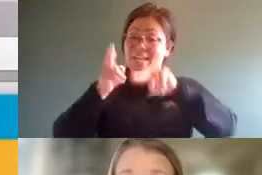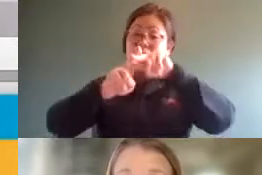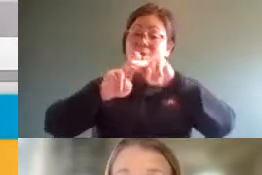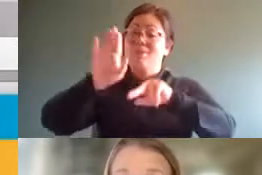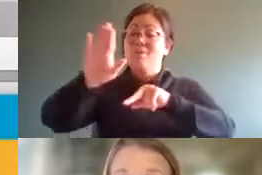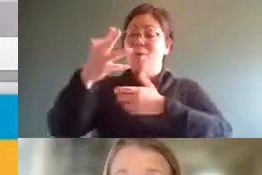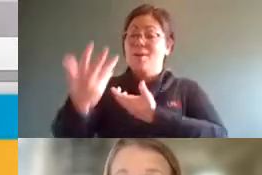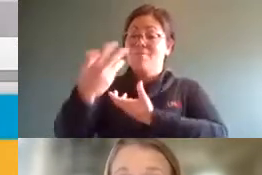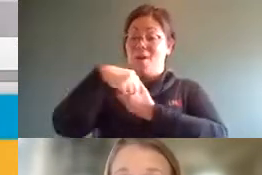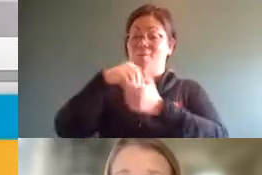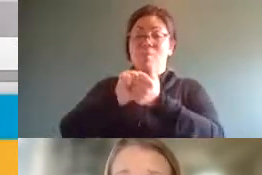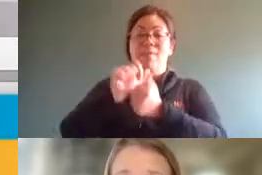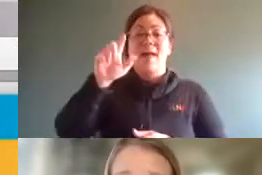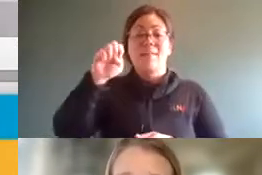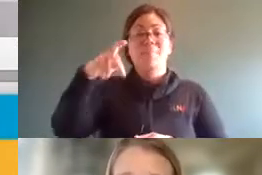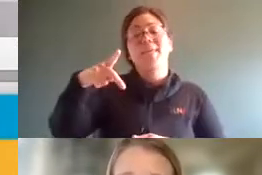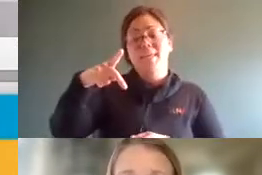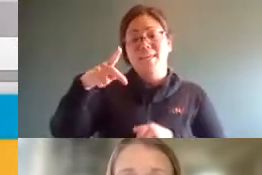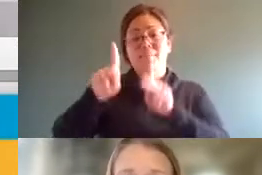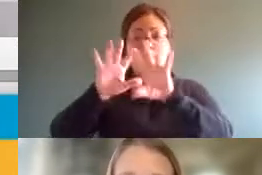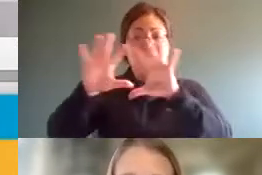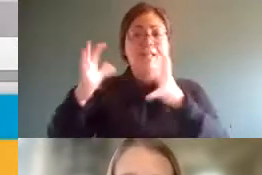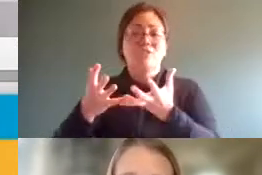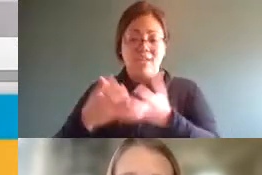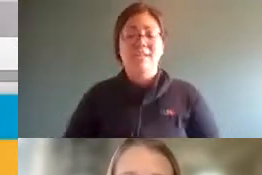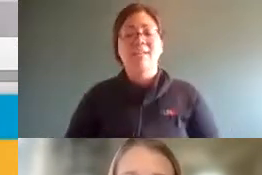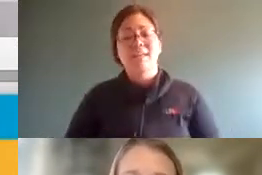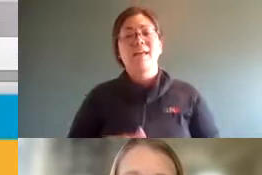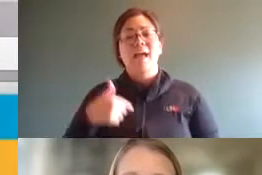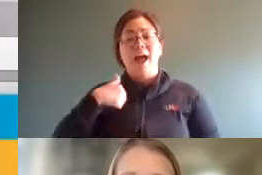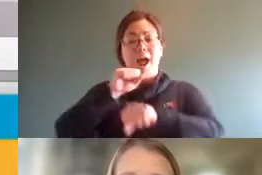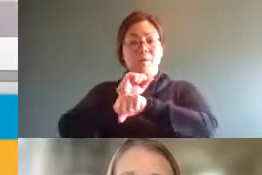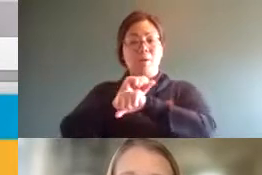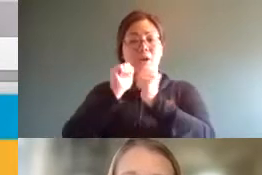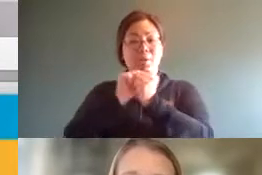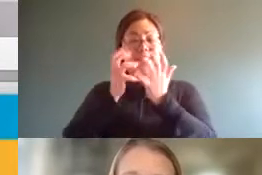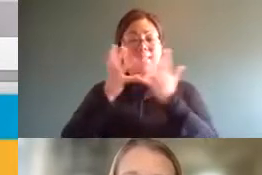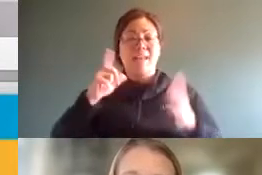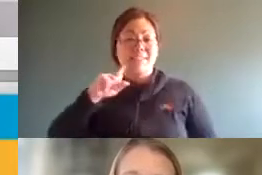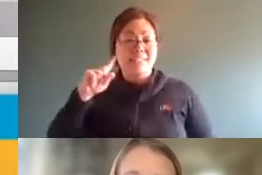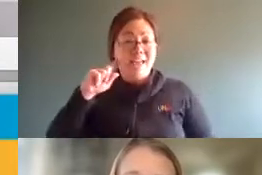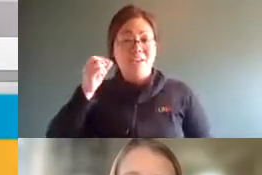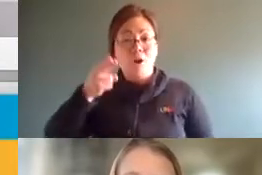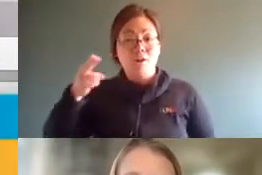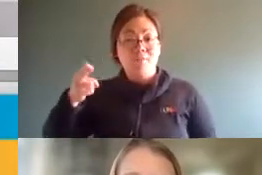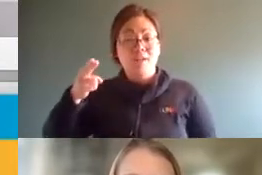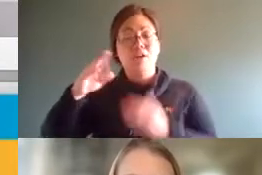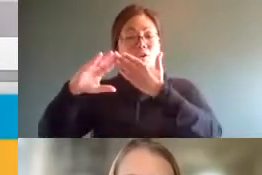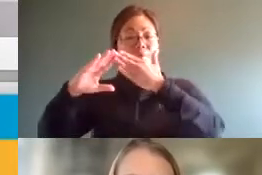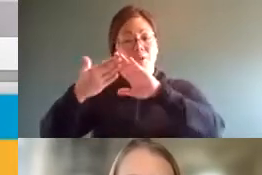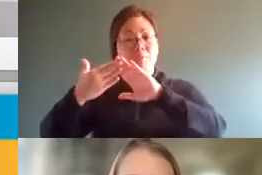engagement with the LEP population. I work with a lot of deaf and hard of hearing community